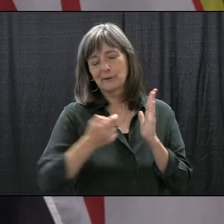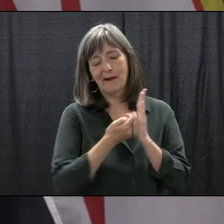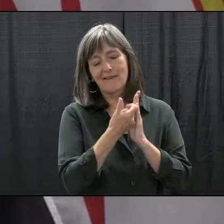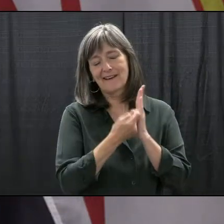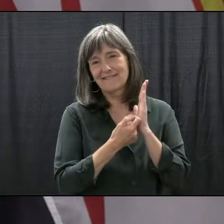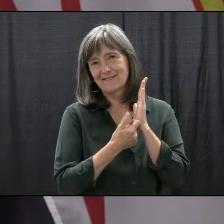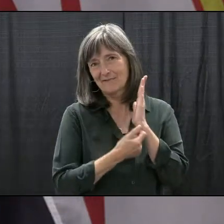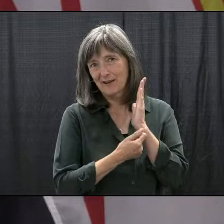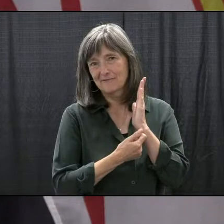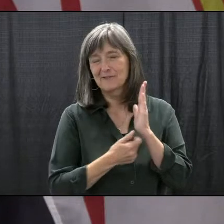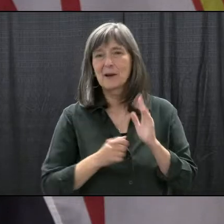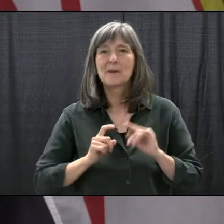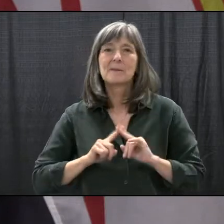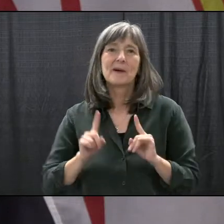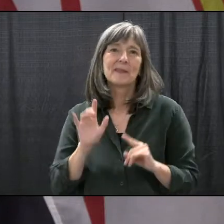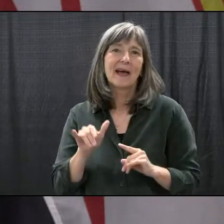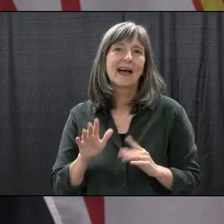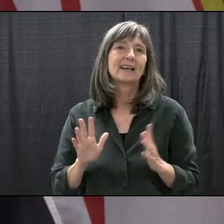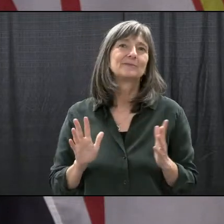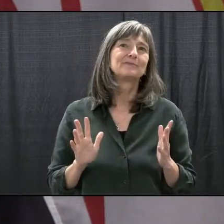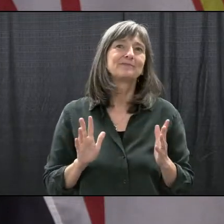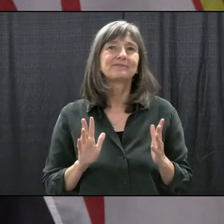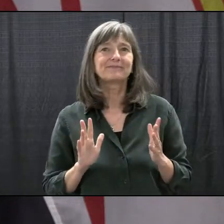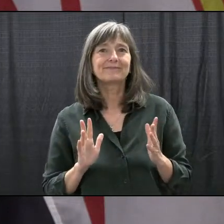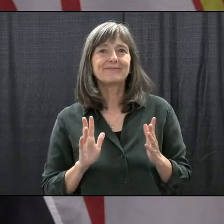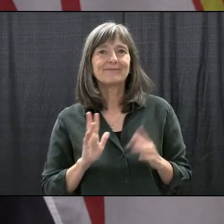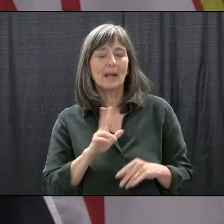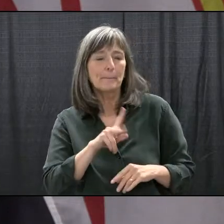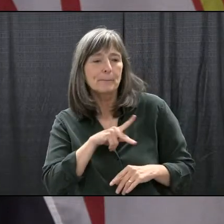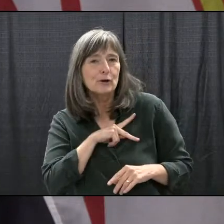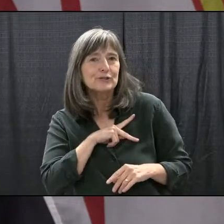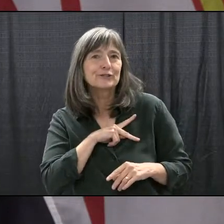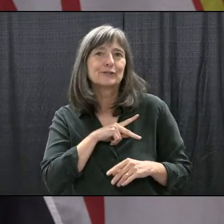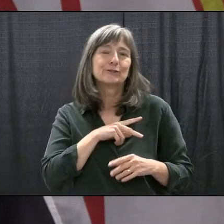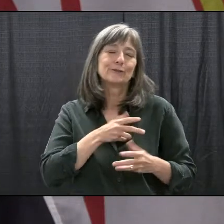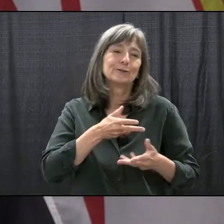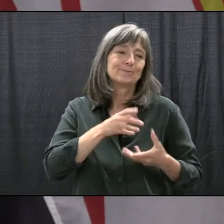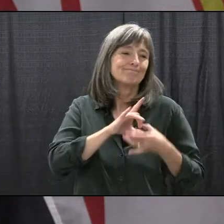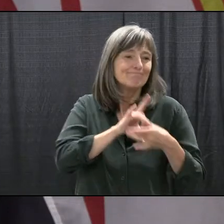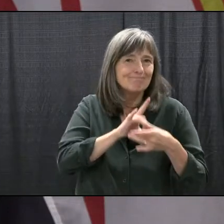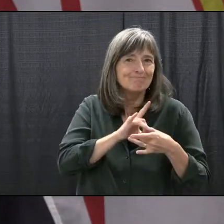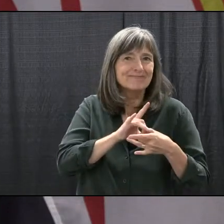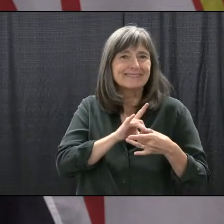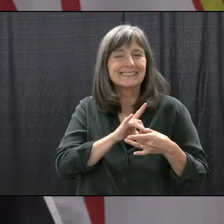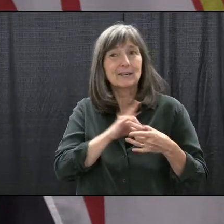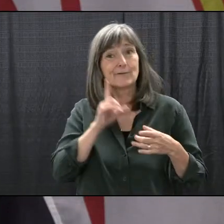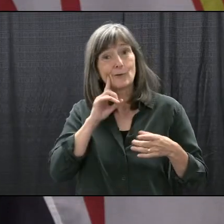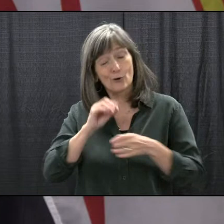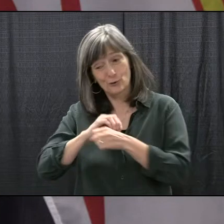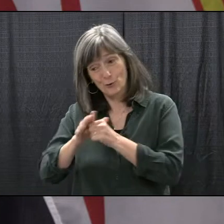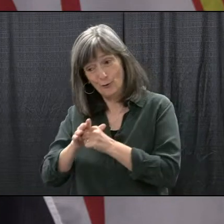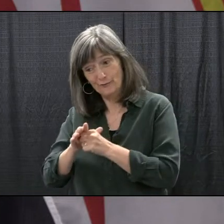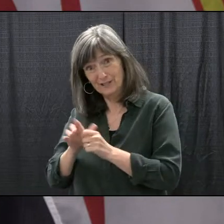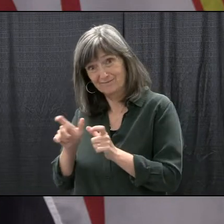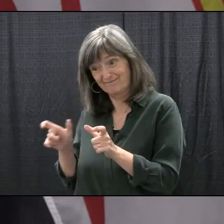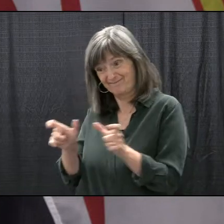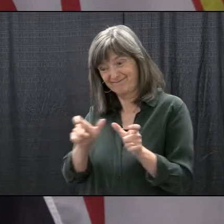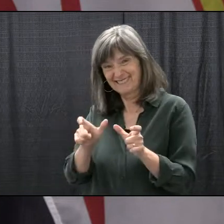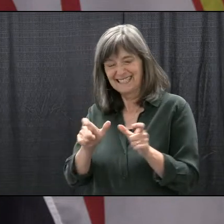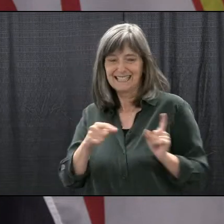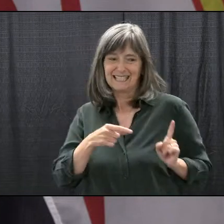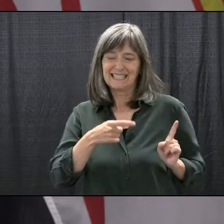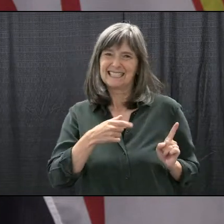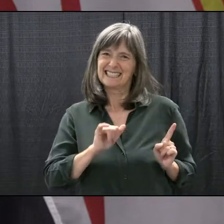good personal public health measures to prevent the spread of respiratory viruses should still be our